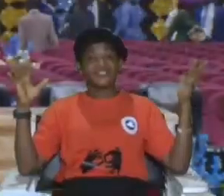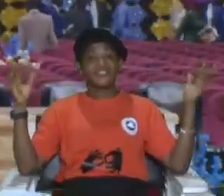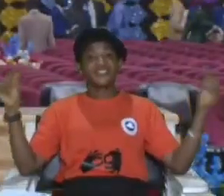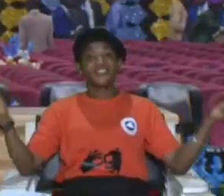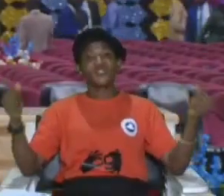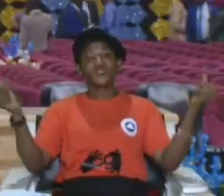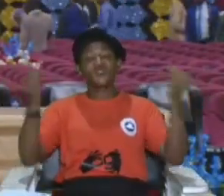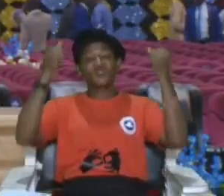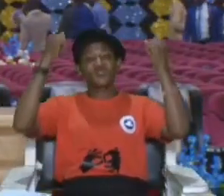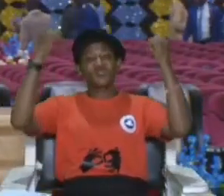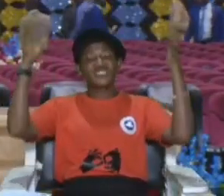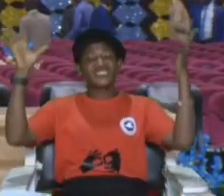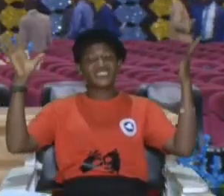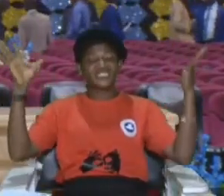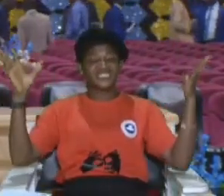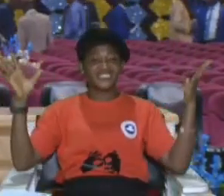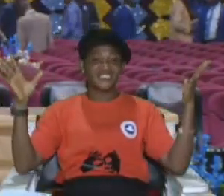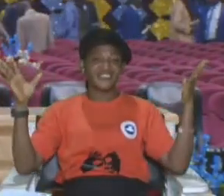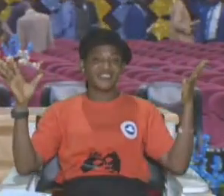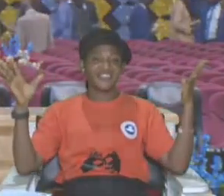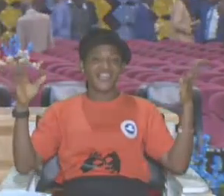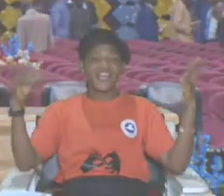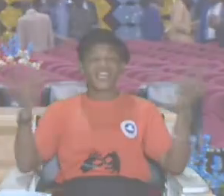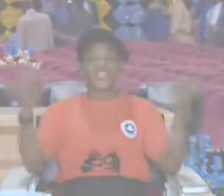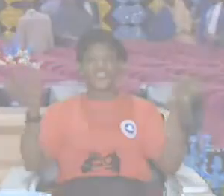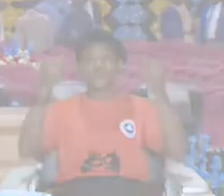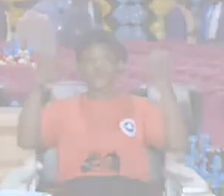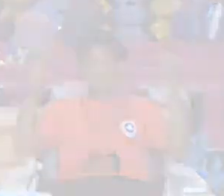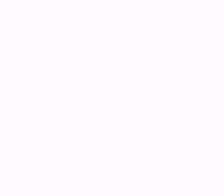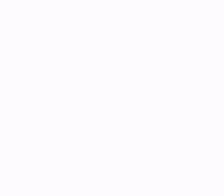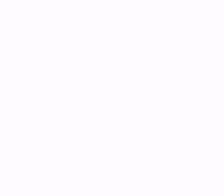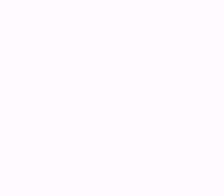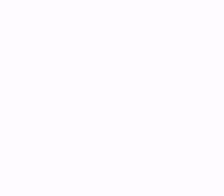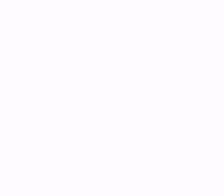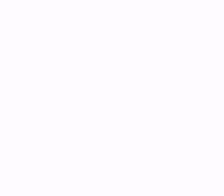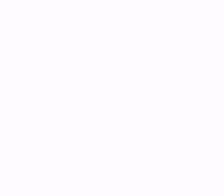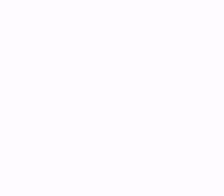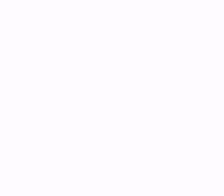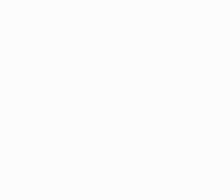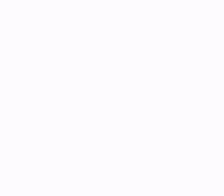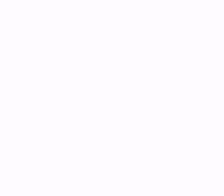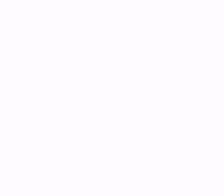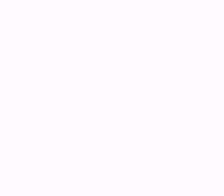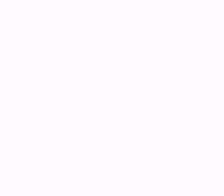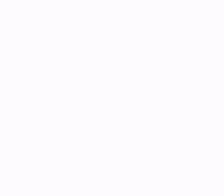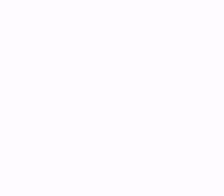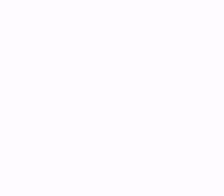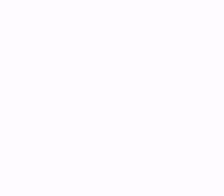Hallelujah. Hallelujah. What?